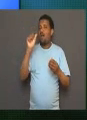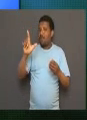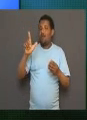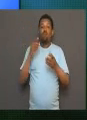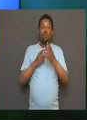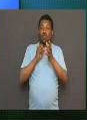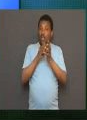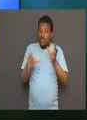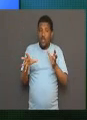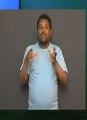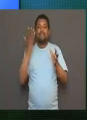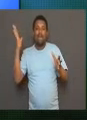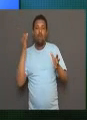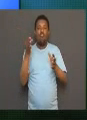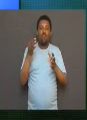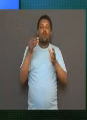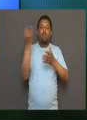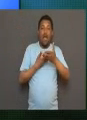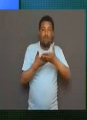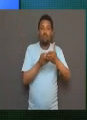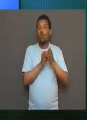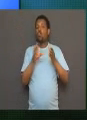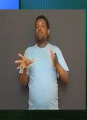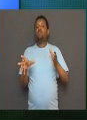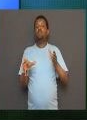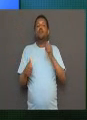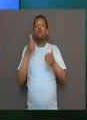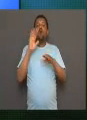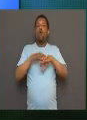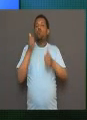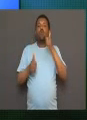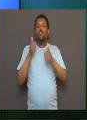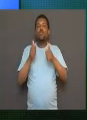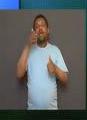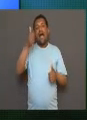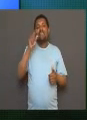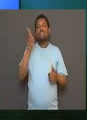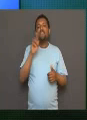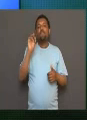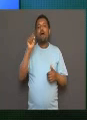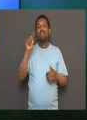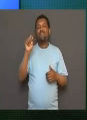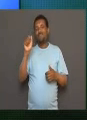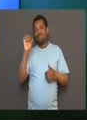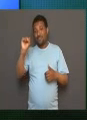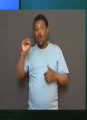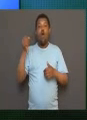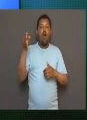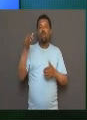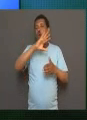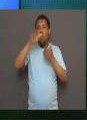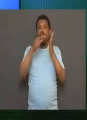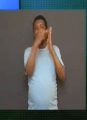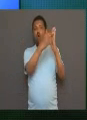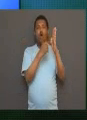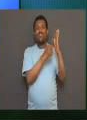of map projection on which the azimuths of all points are